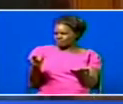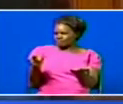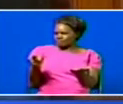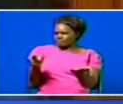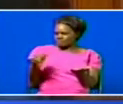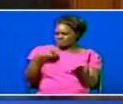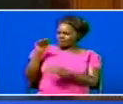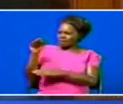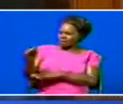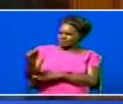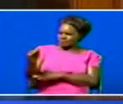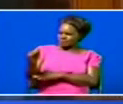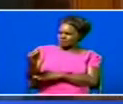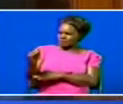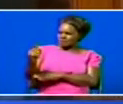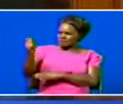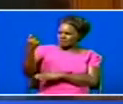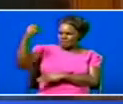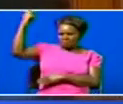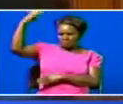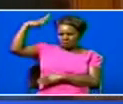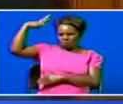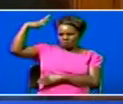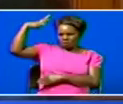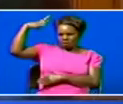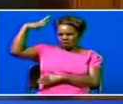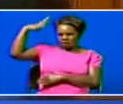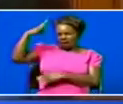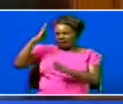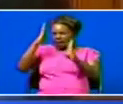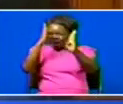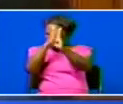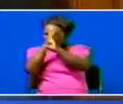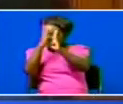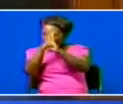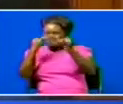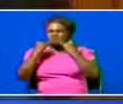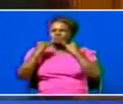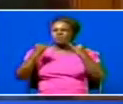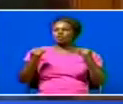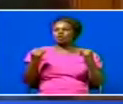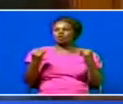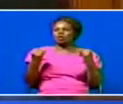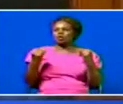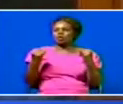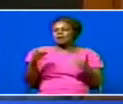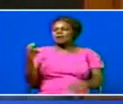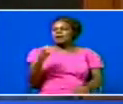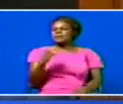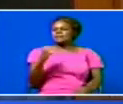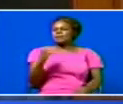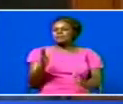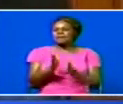what I beg to ask, did the MD for Kenya Power conceal information for customers